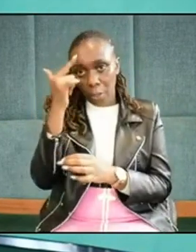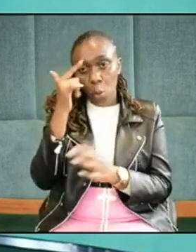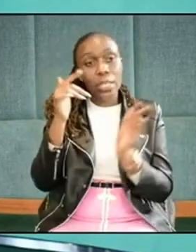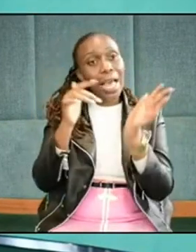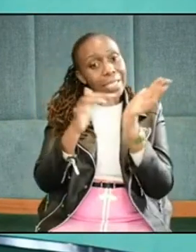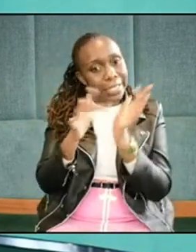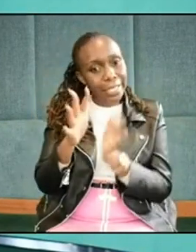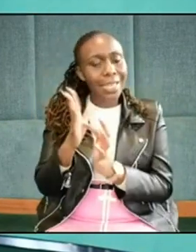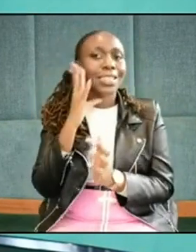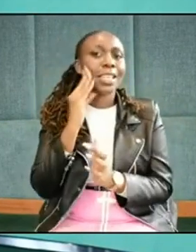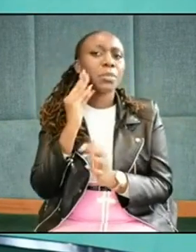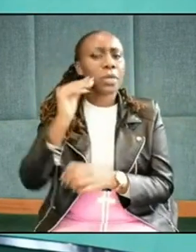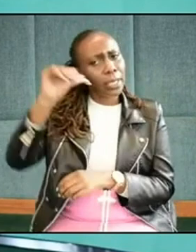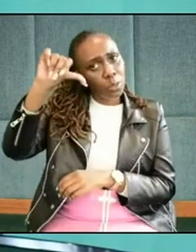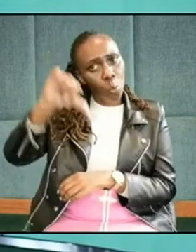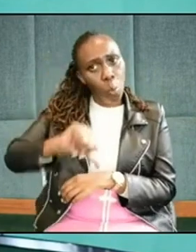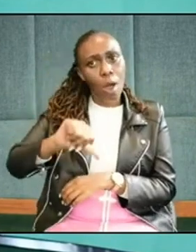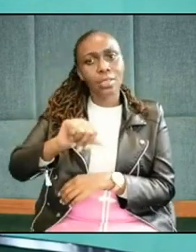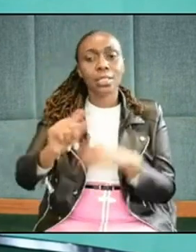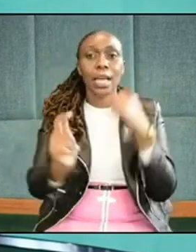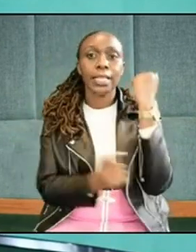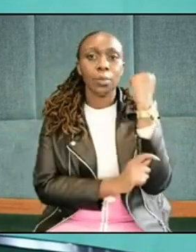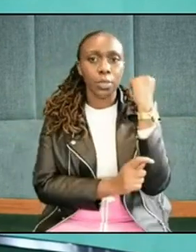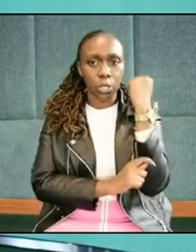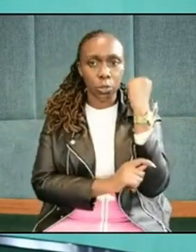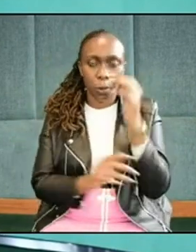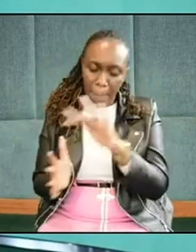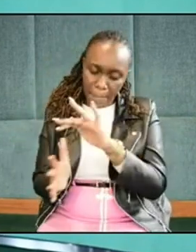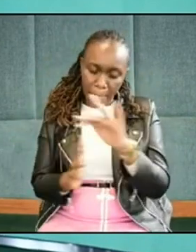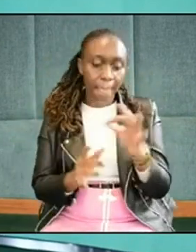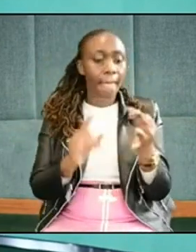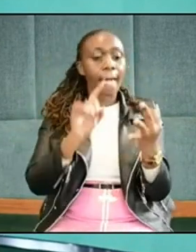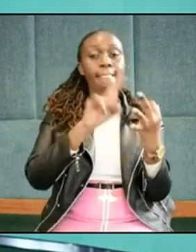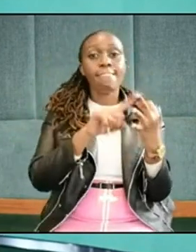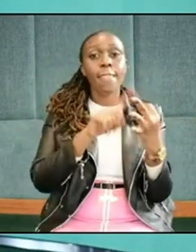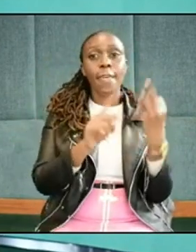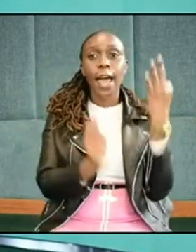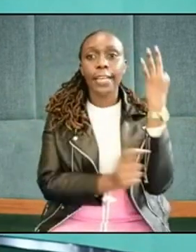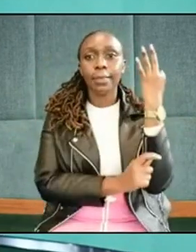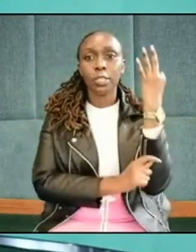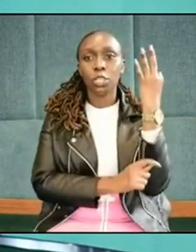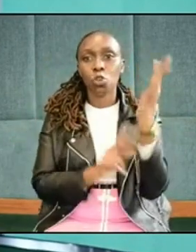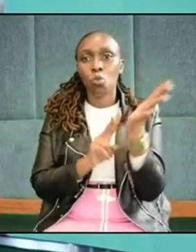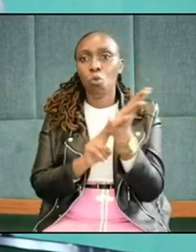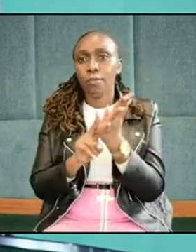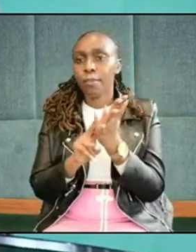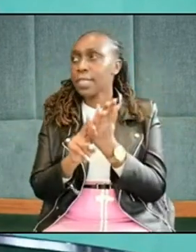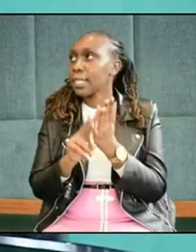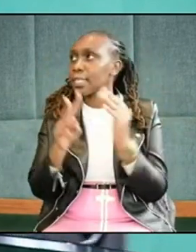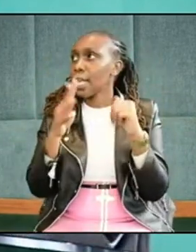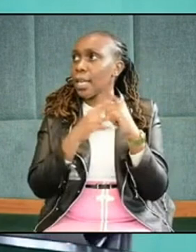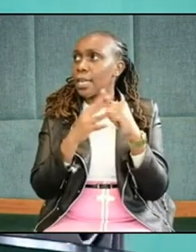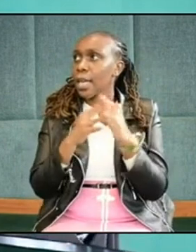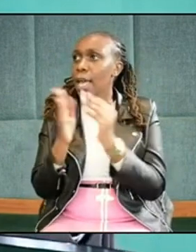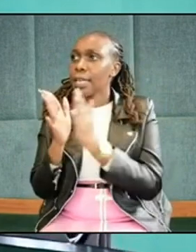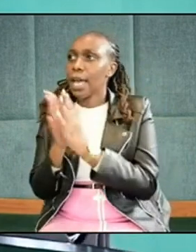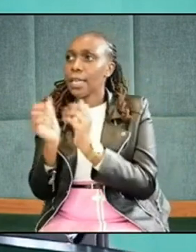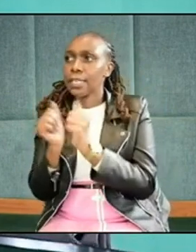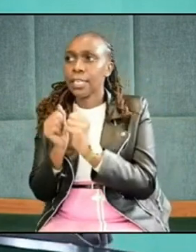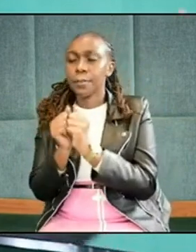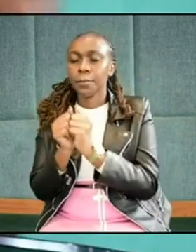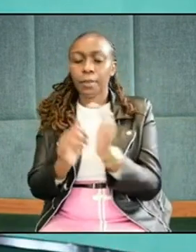worst. And then the third temptation was verses 9 and 10.